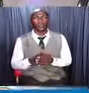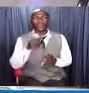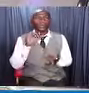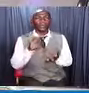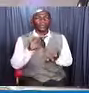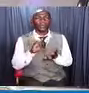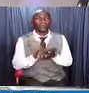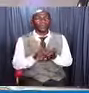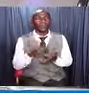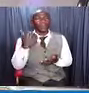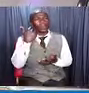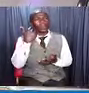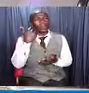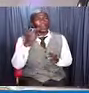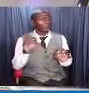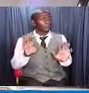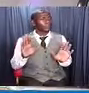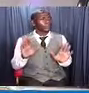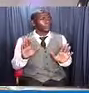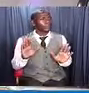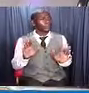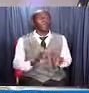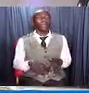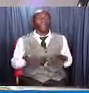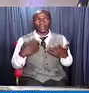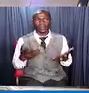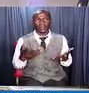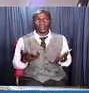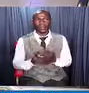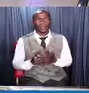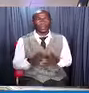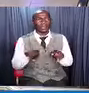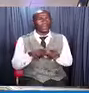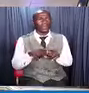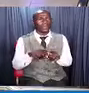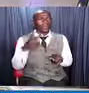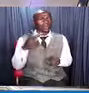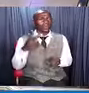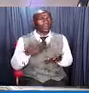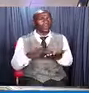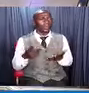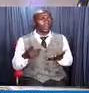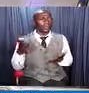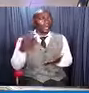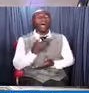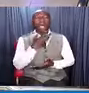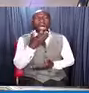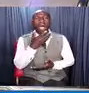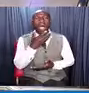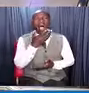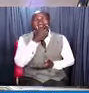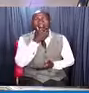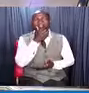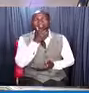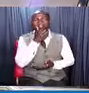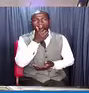Kwamba sita siumwi. It's not like I don't get sick. Hallelujah. Hallelujah. Hata wiki mbili tatu za zilikuja hapa nikakohoa, nikakohoa.